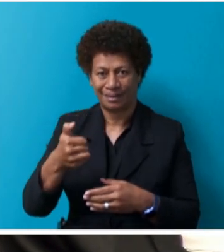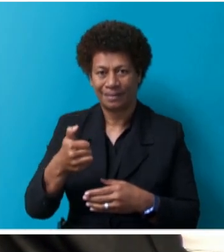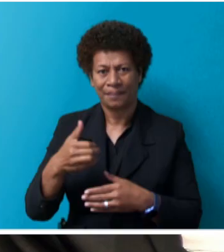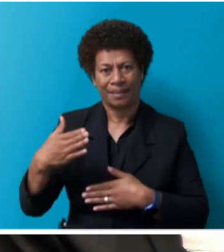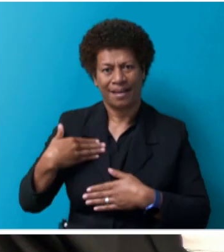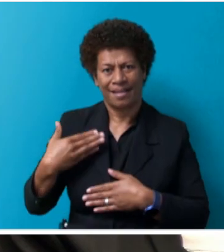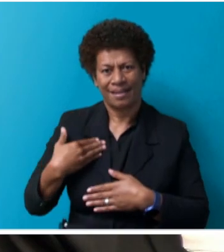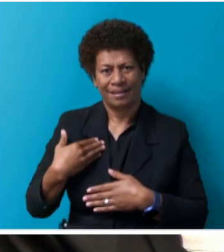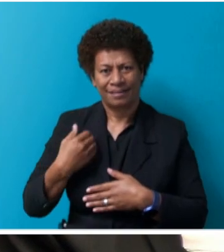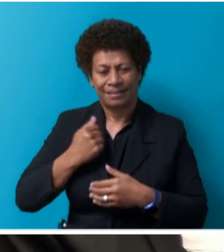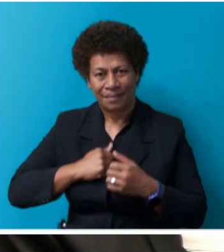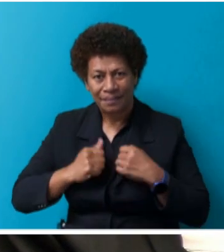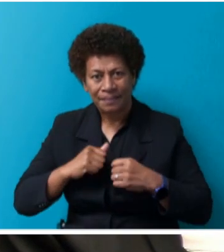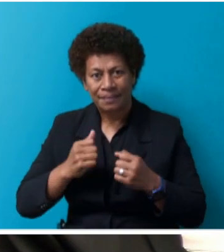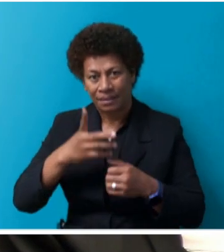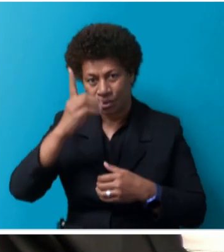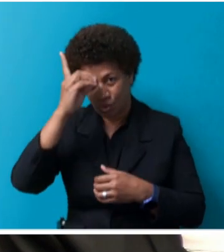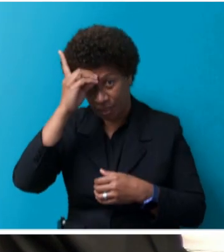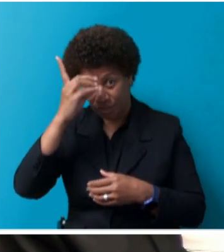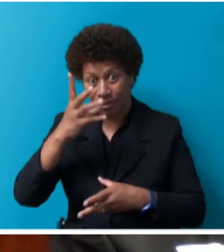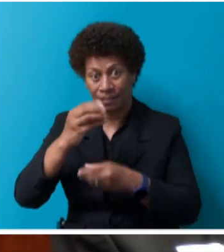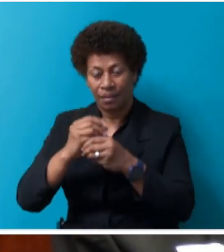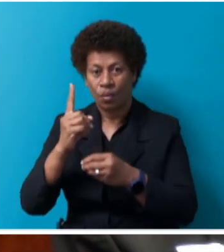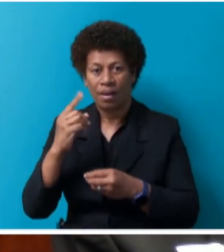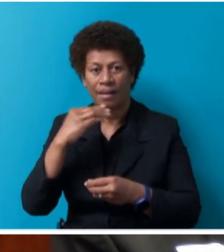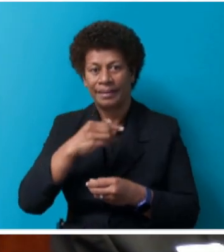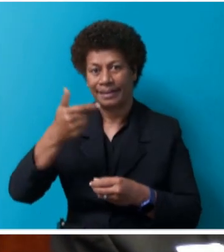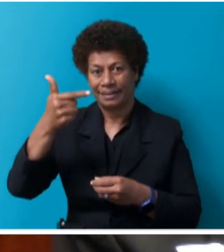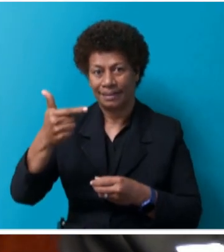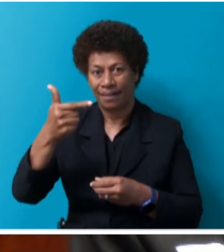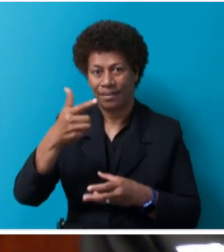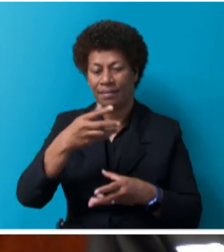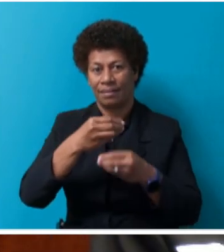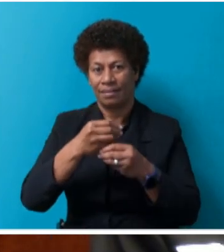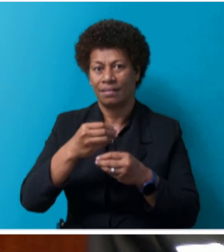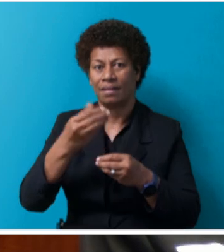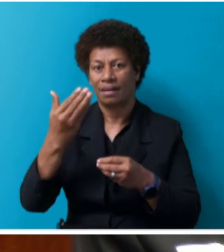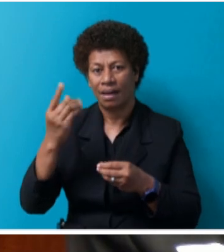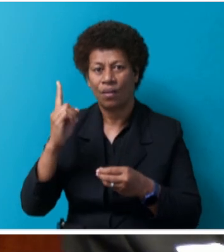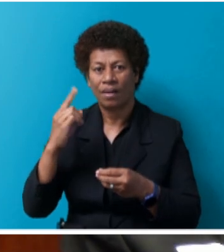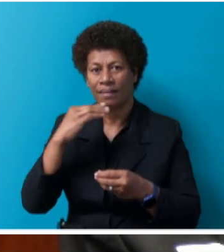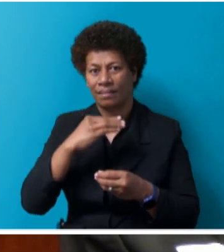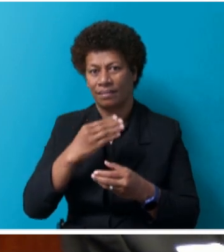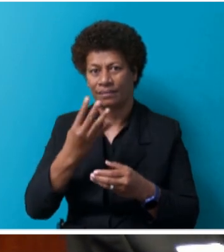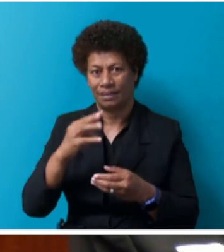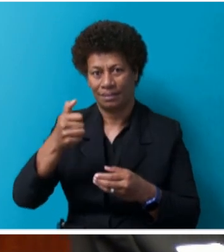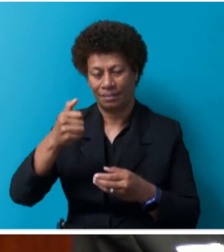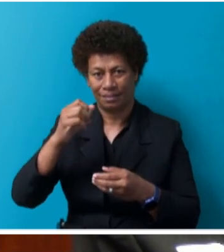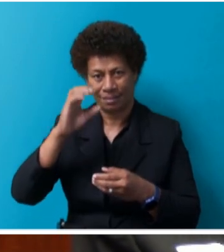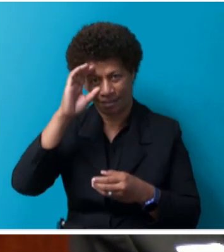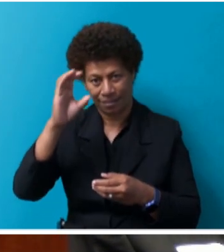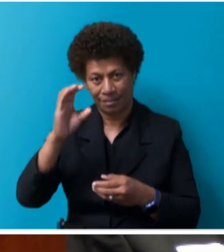at 106, and educational attainment at 107 in rank out of 146 countries. Mr.